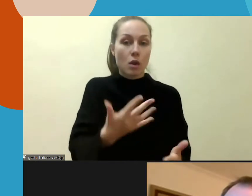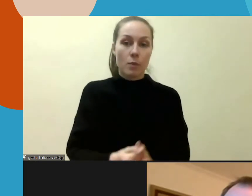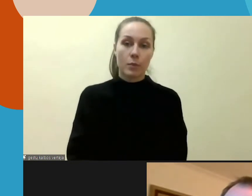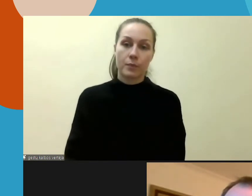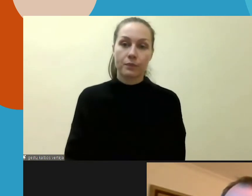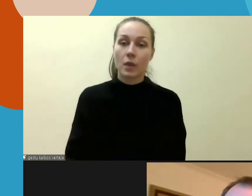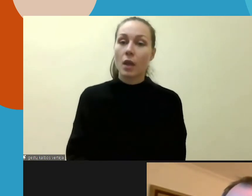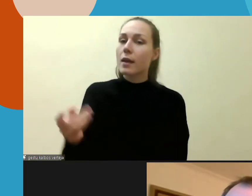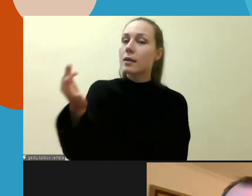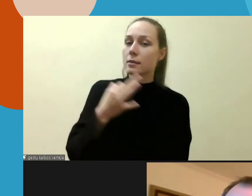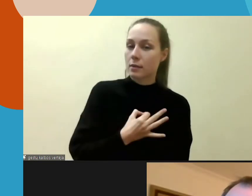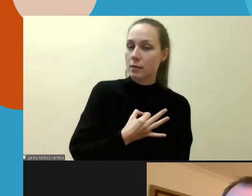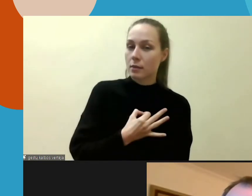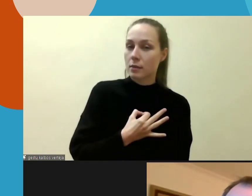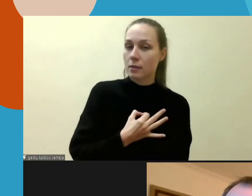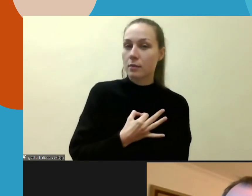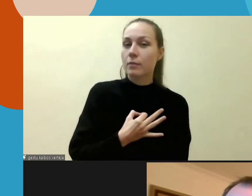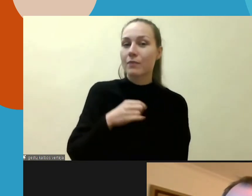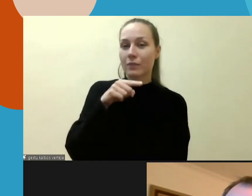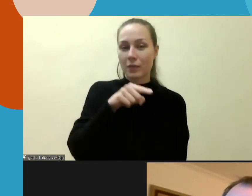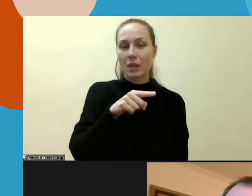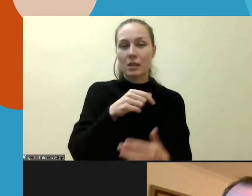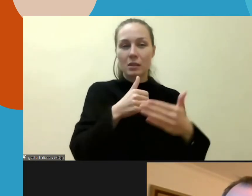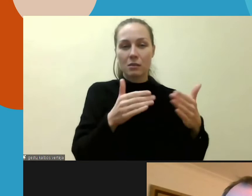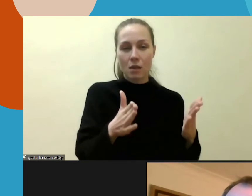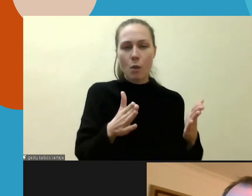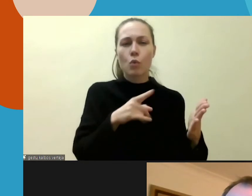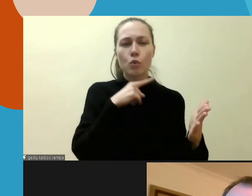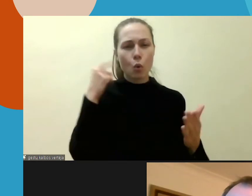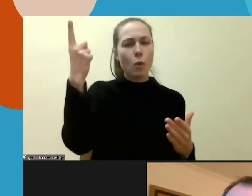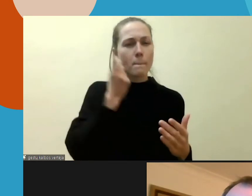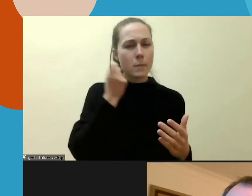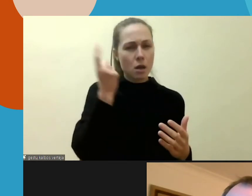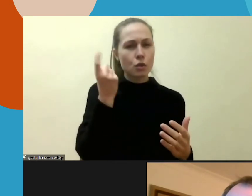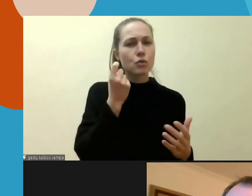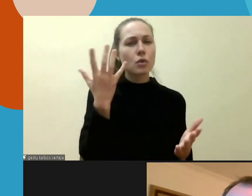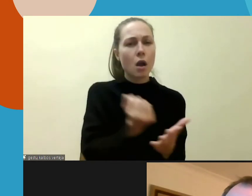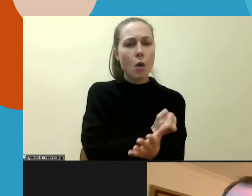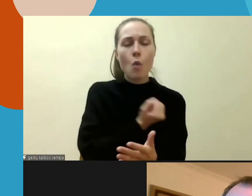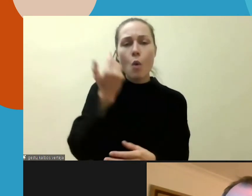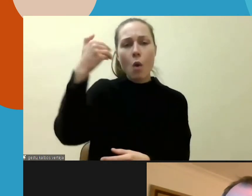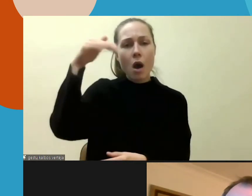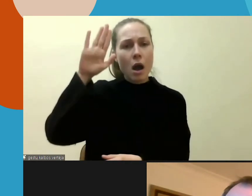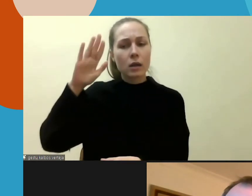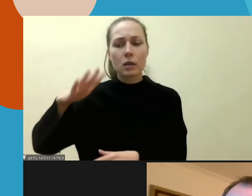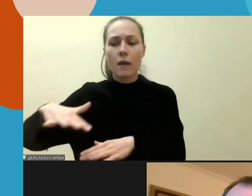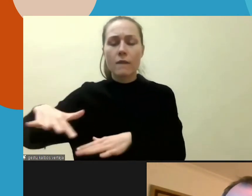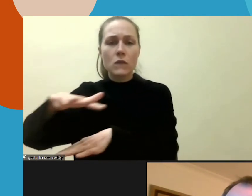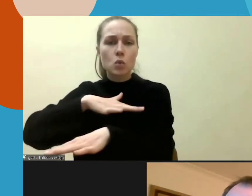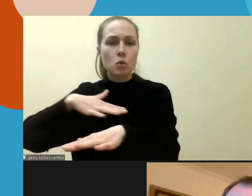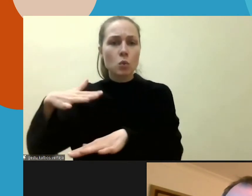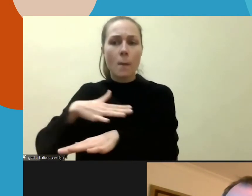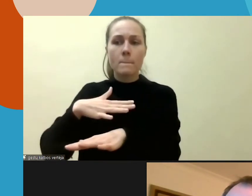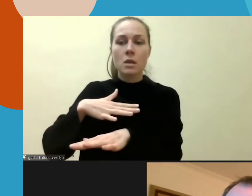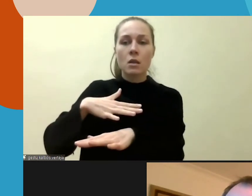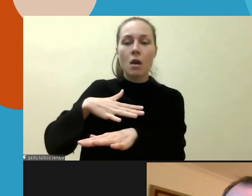Jūs jau minėjote, kad platformoje iš tiesų nemažai gauna. You have already mentioned that you receive a lot of notices on your